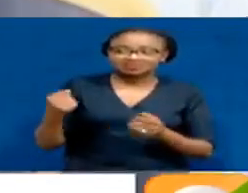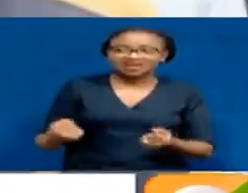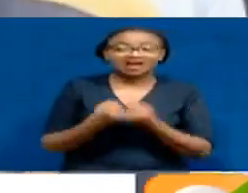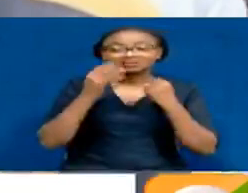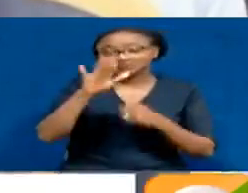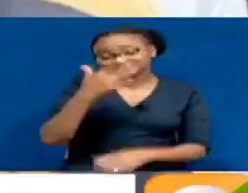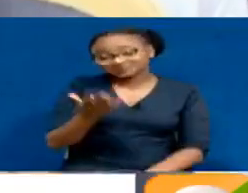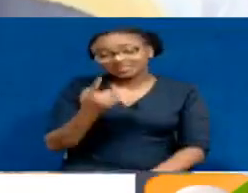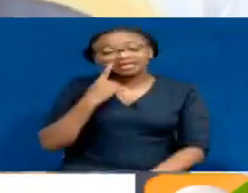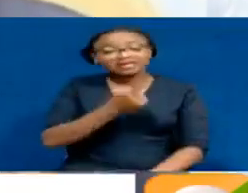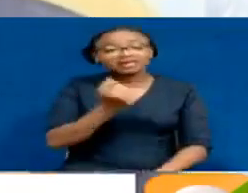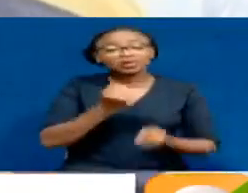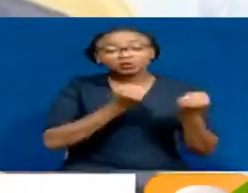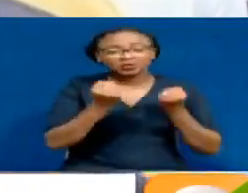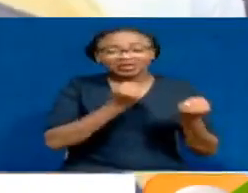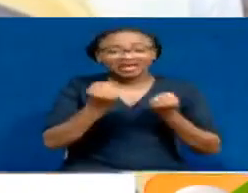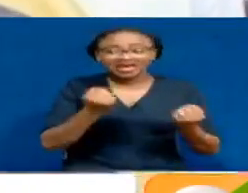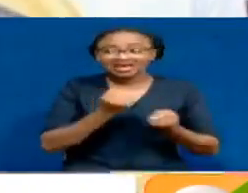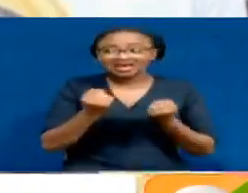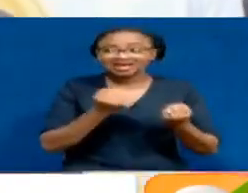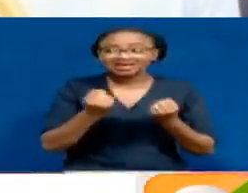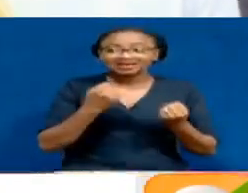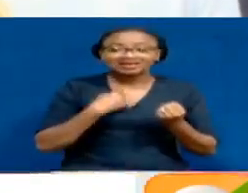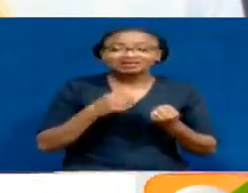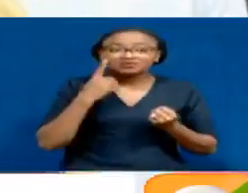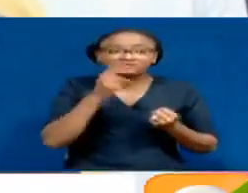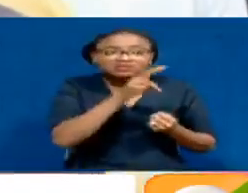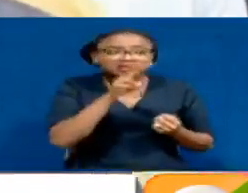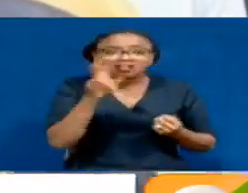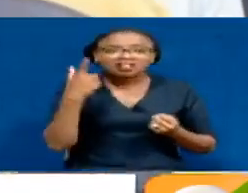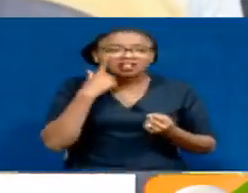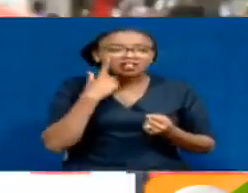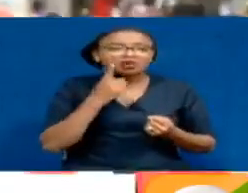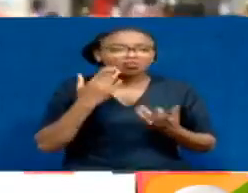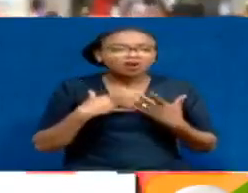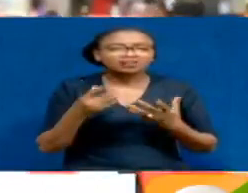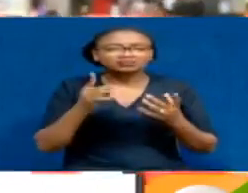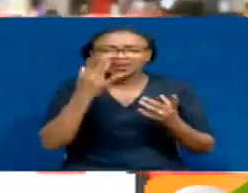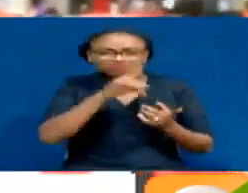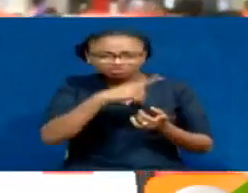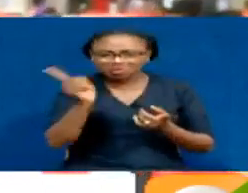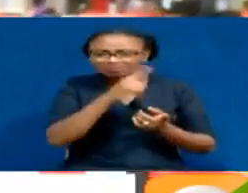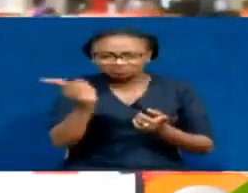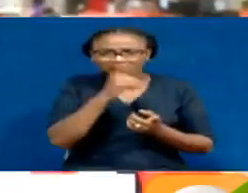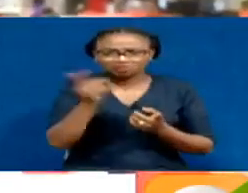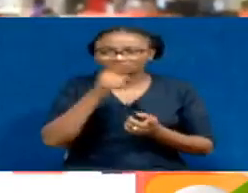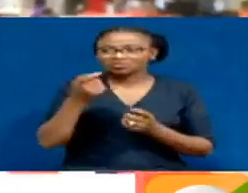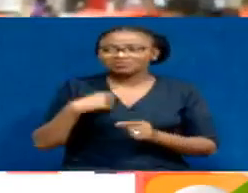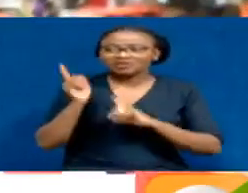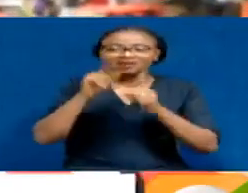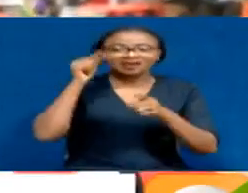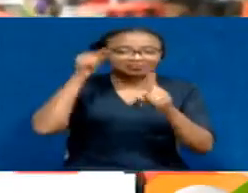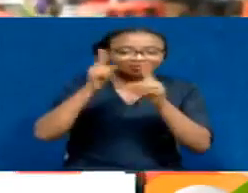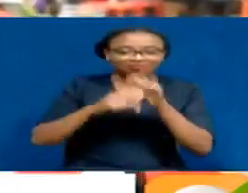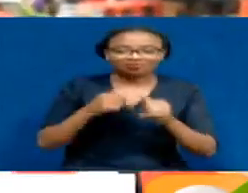Yo magari, yo hata macho haitosheki kutazama mara moja wamefika. Nimekuja kwa sababu ya Sebastian